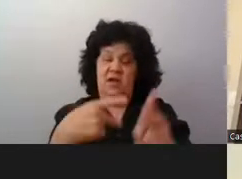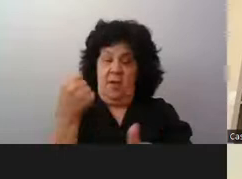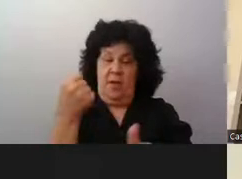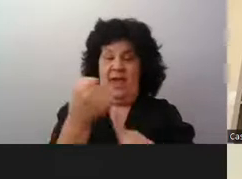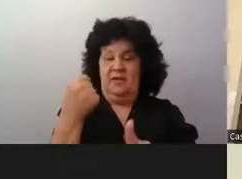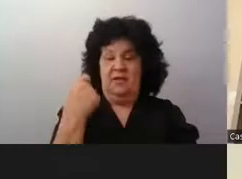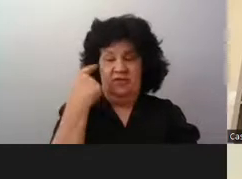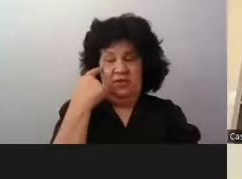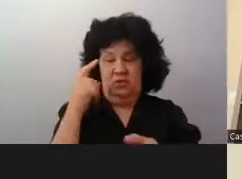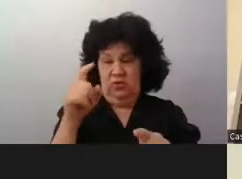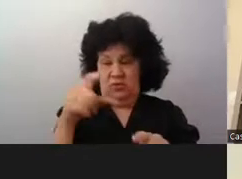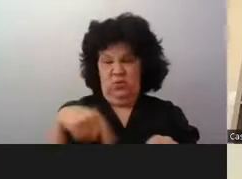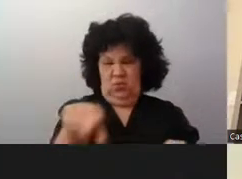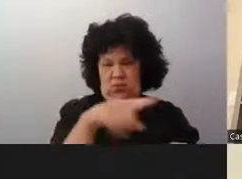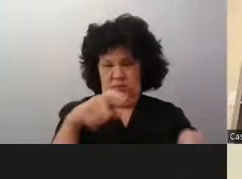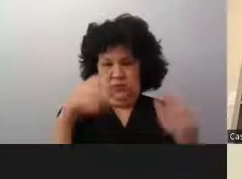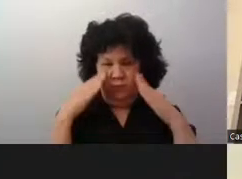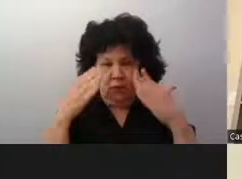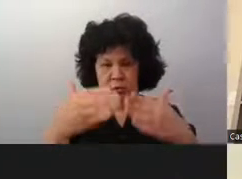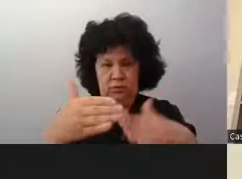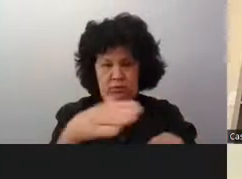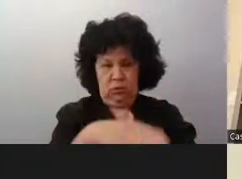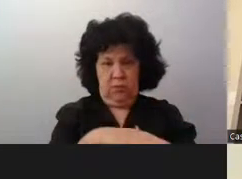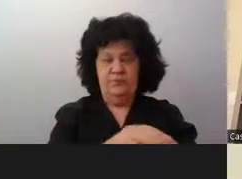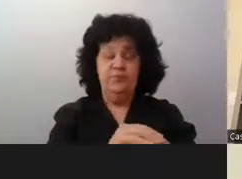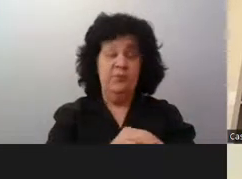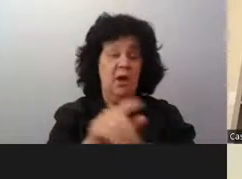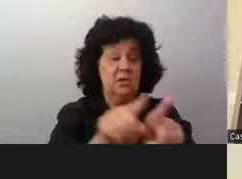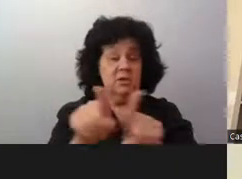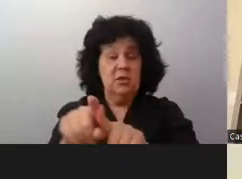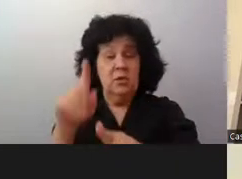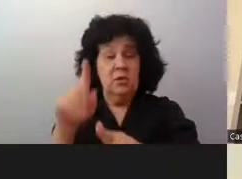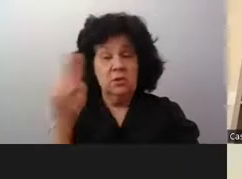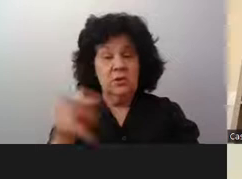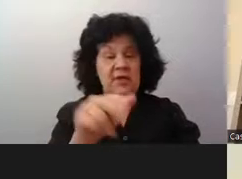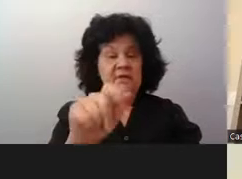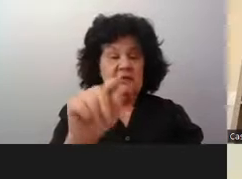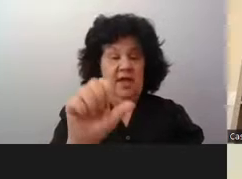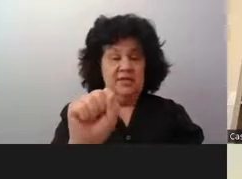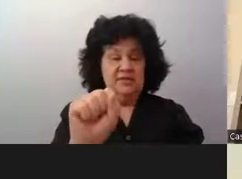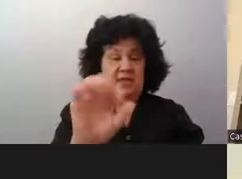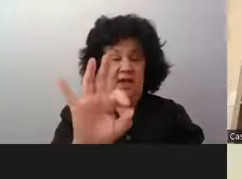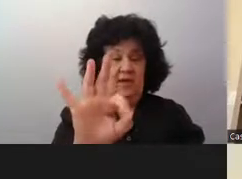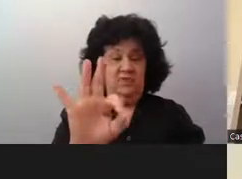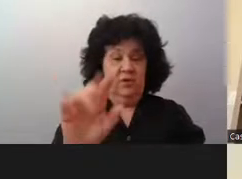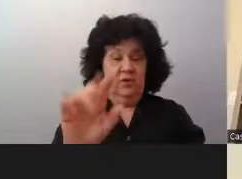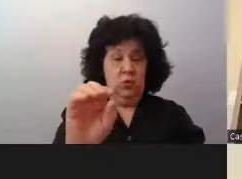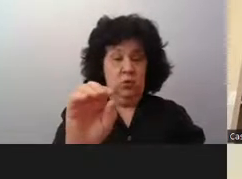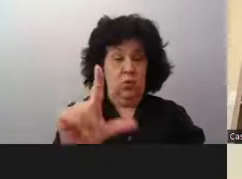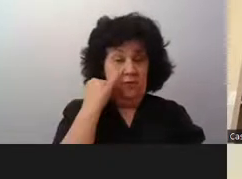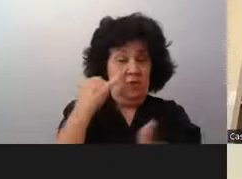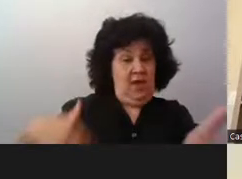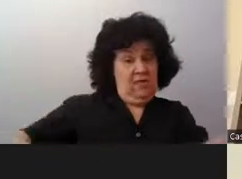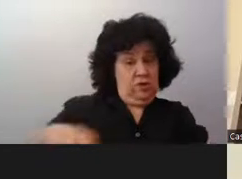focusing on. But I also want to come back just for a moment to the SF tool. And again, for anyone who hasn't used it, the SF tool